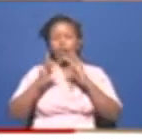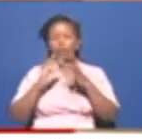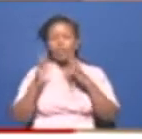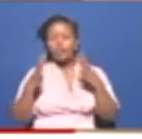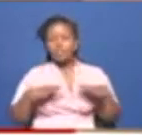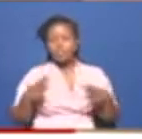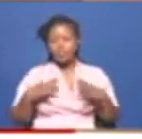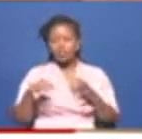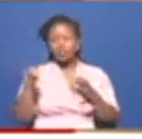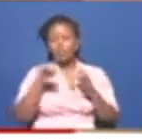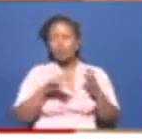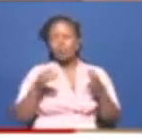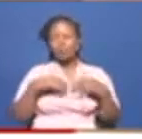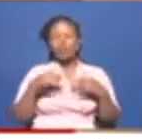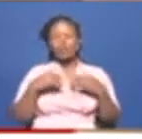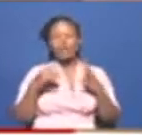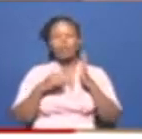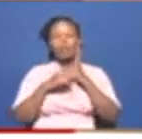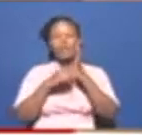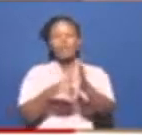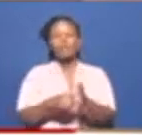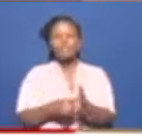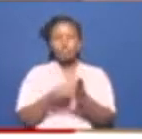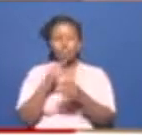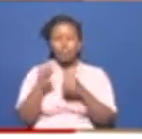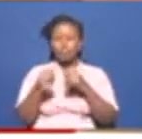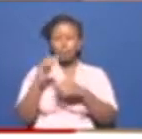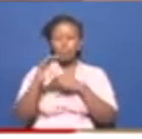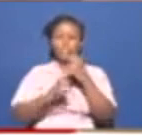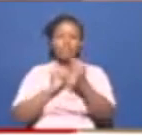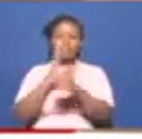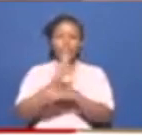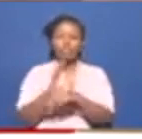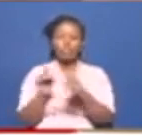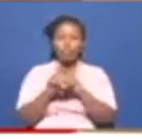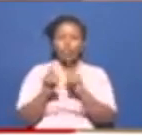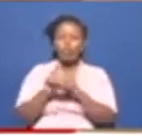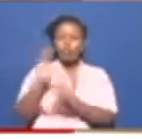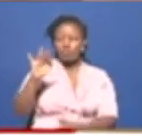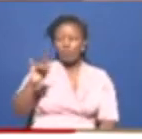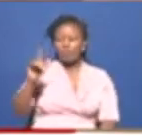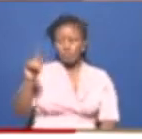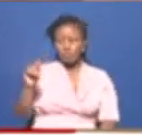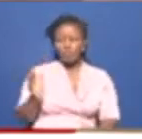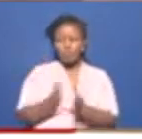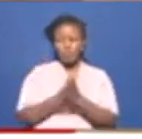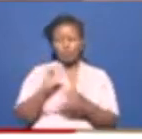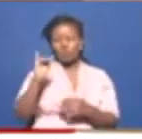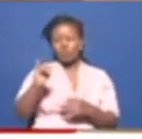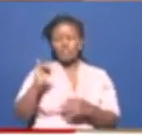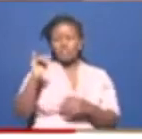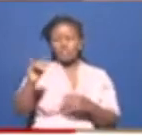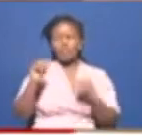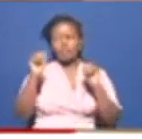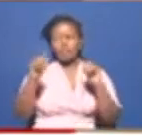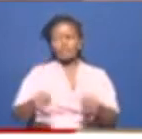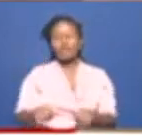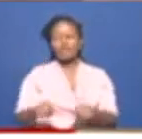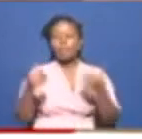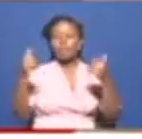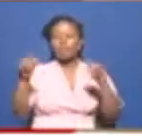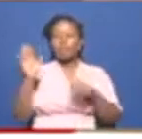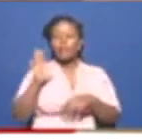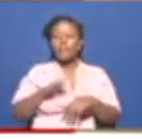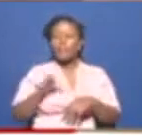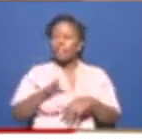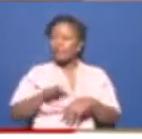having the links that are passed on virtual in our YouTube channel and also on Facebook and Instagram. Yeah, and any woman leaking urine and